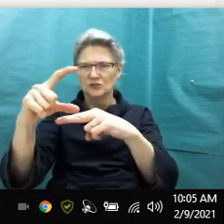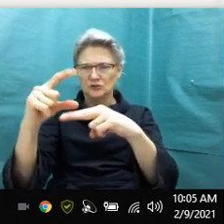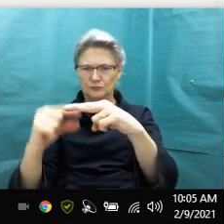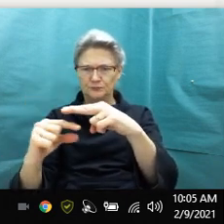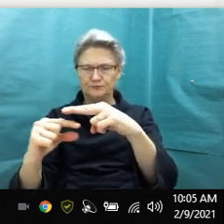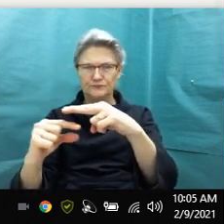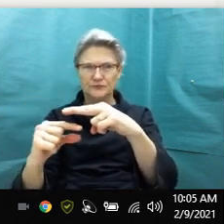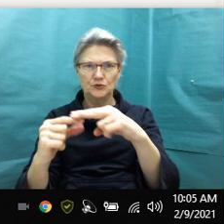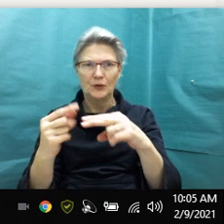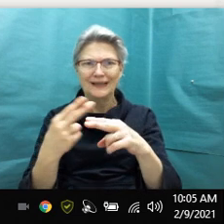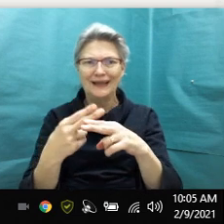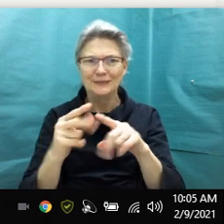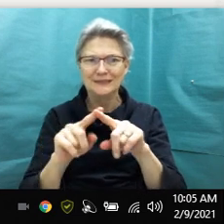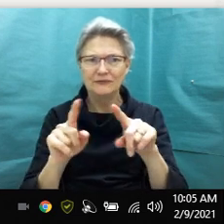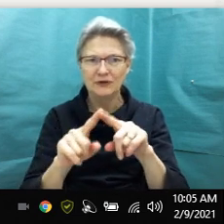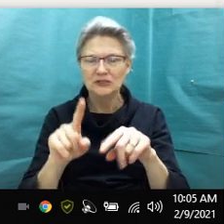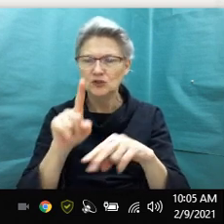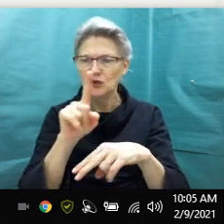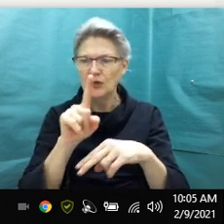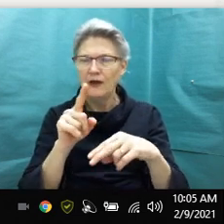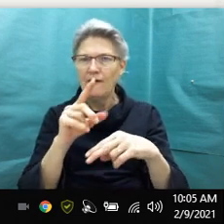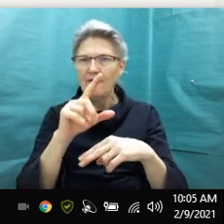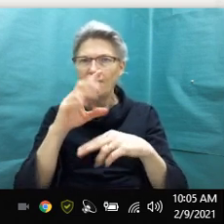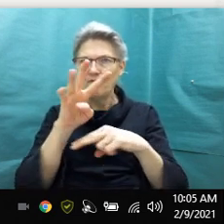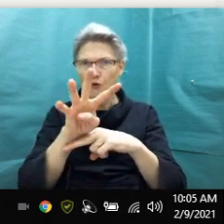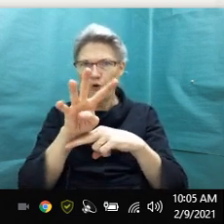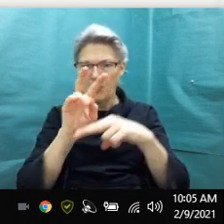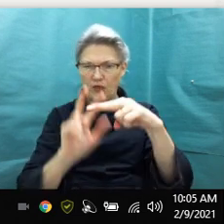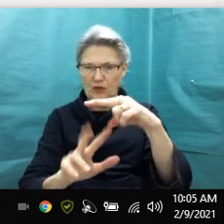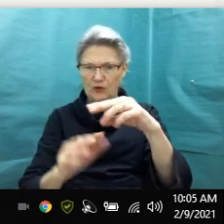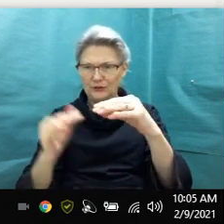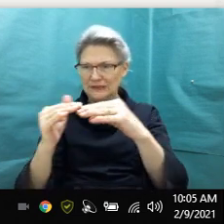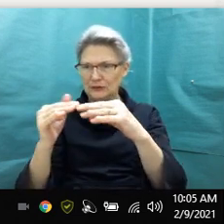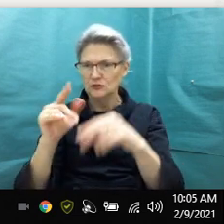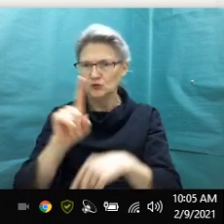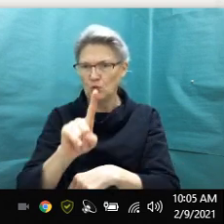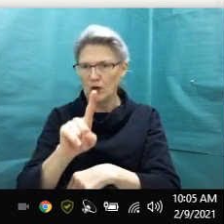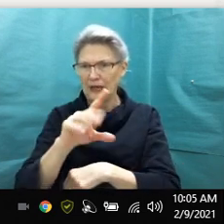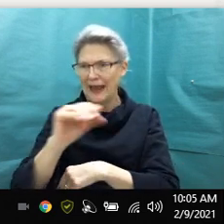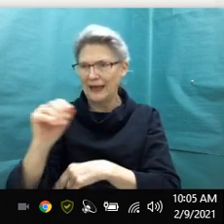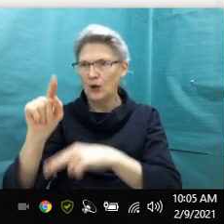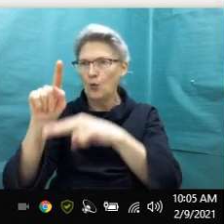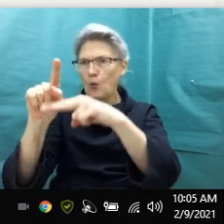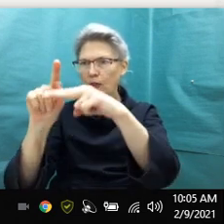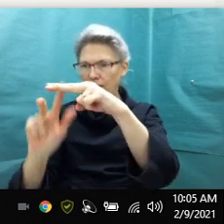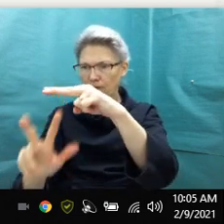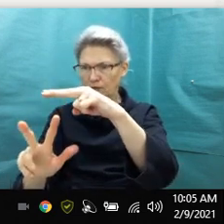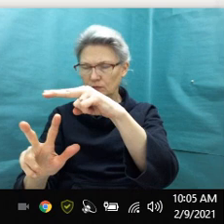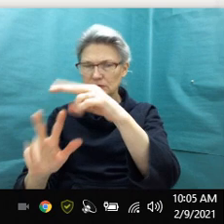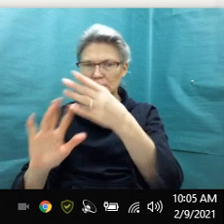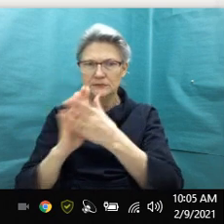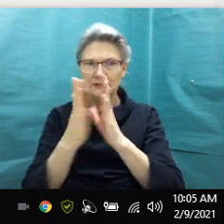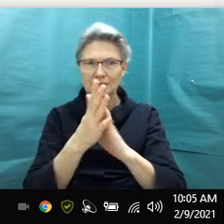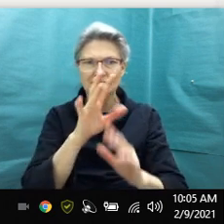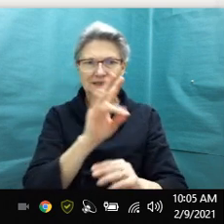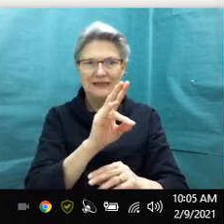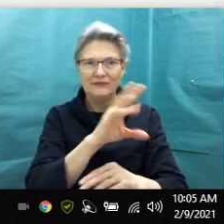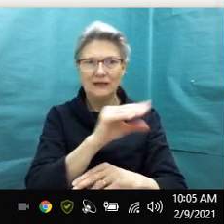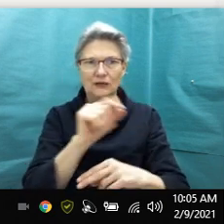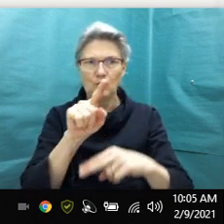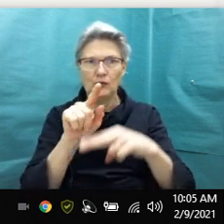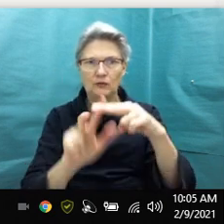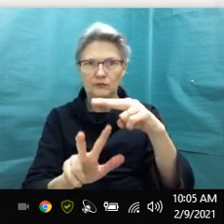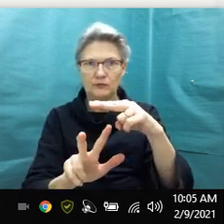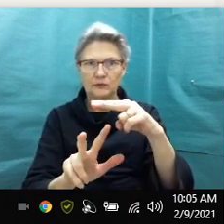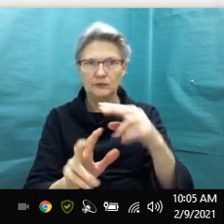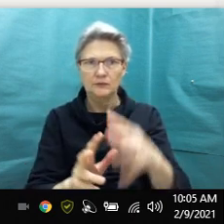So 4/3 is really the same as 1 1/3, which turns this into 7 and 1/3 is my final product,